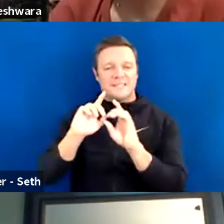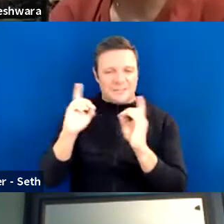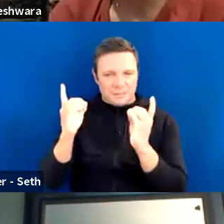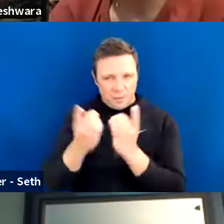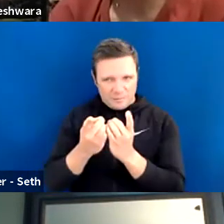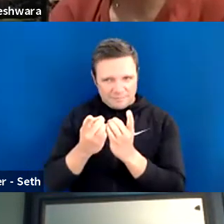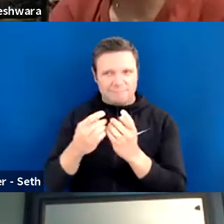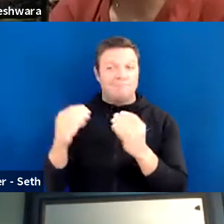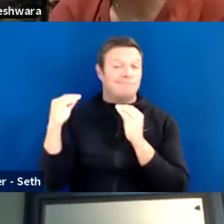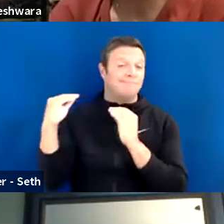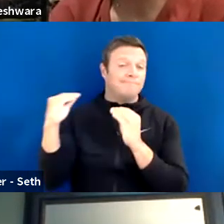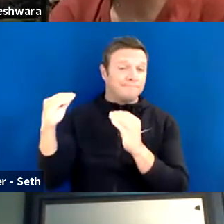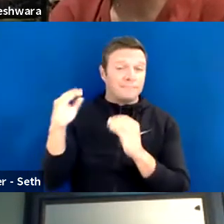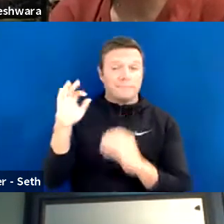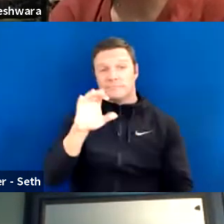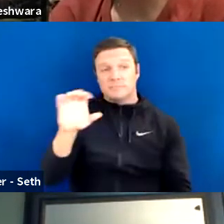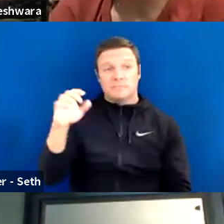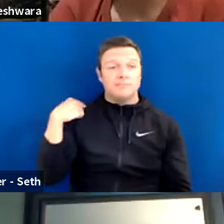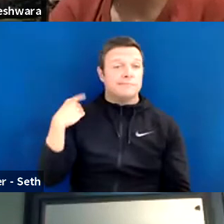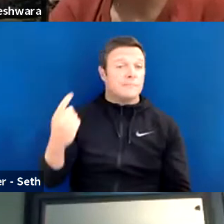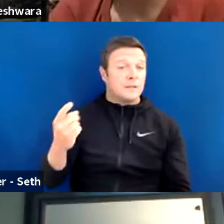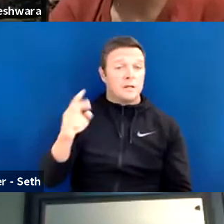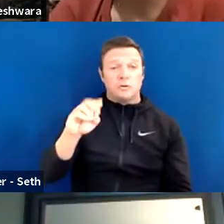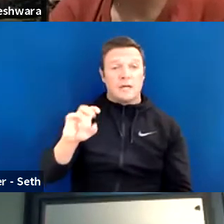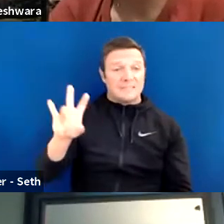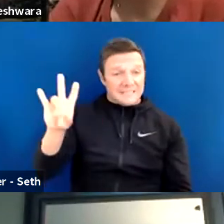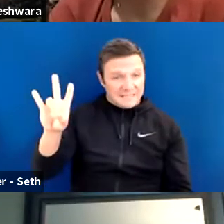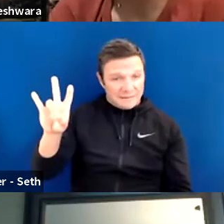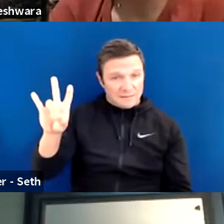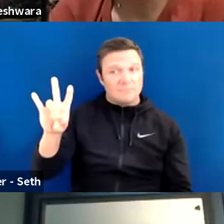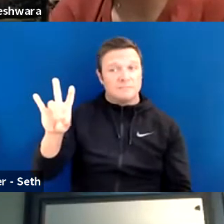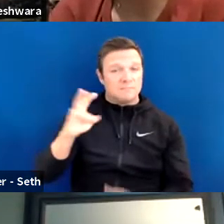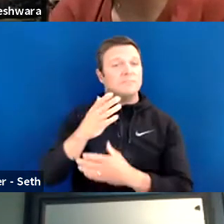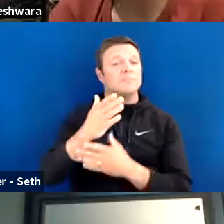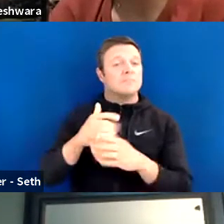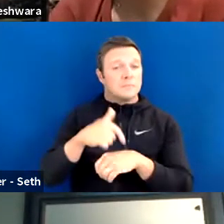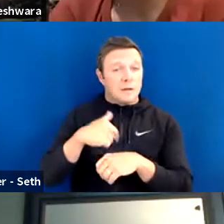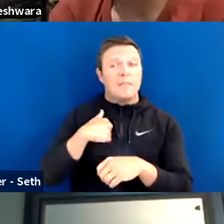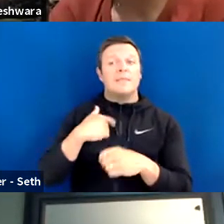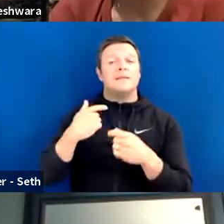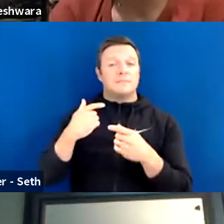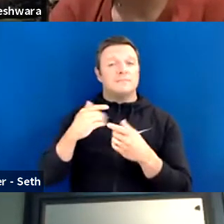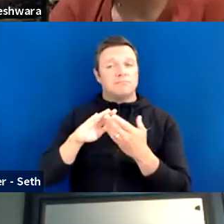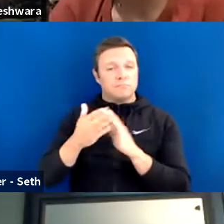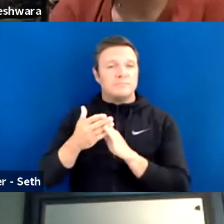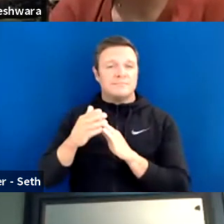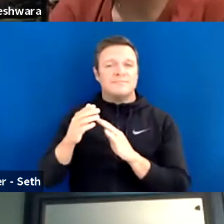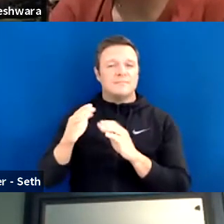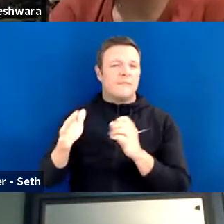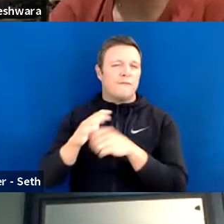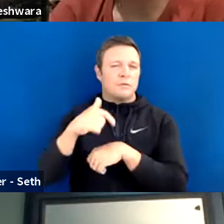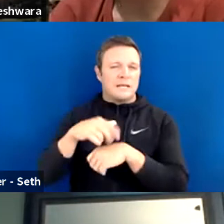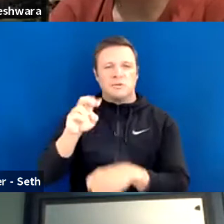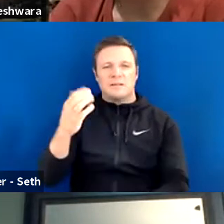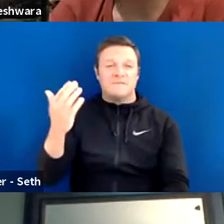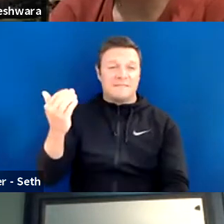I've been teaching at Fresno City since 2007 and as an adjunct, and then became tenured in 2015. So I'm